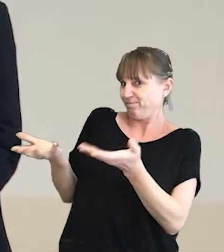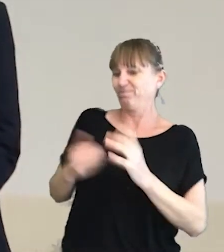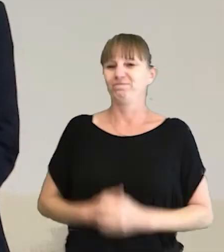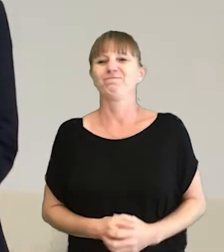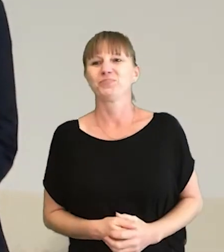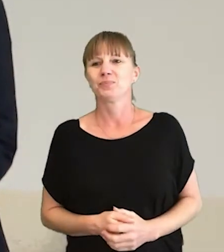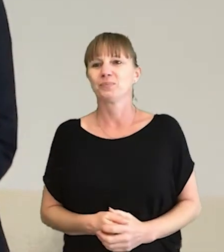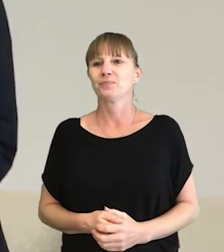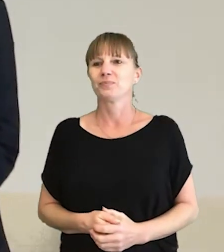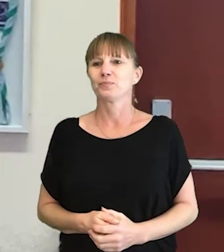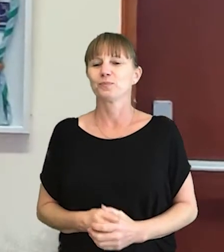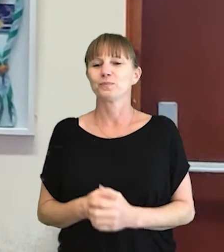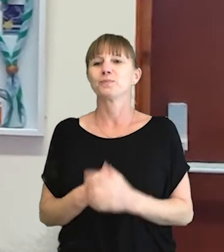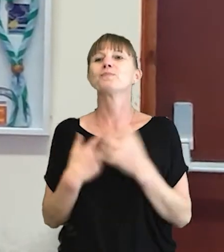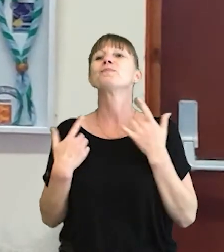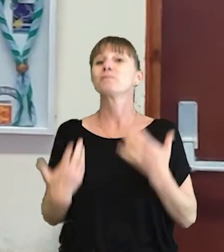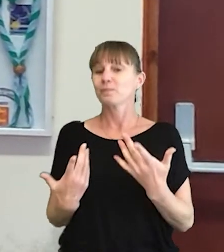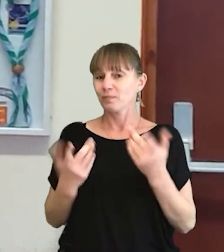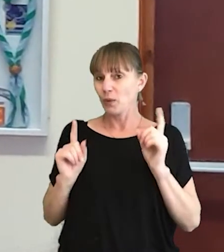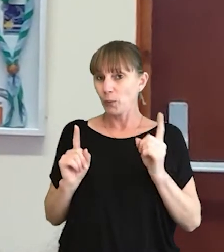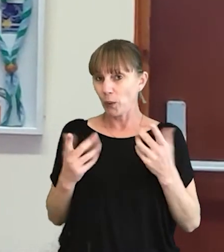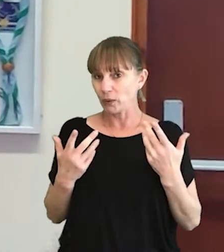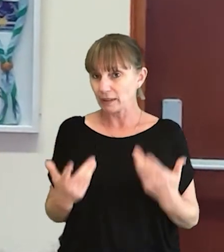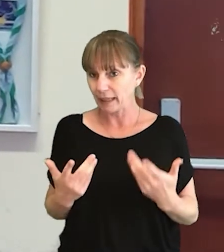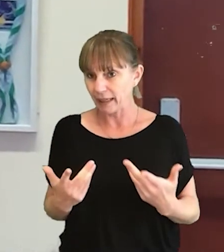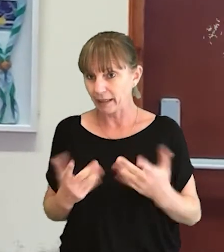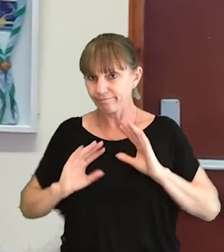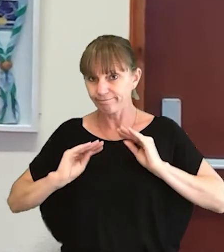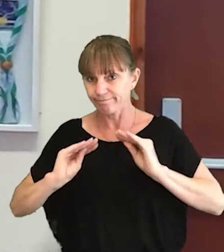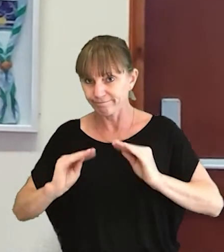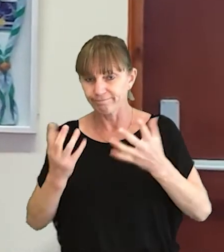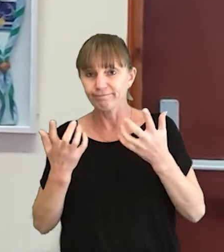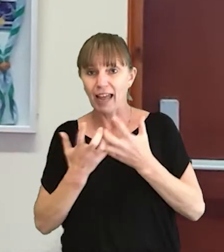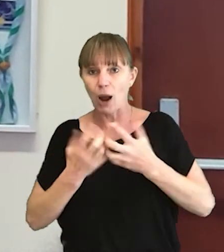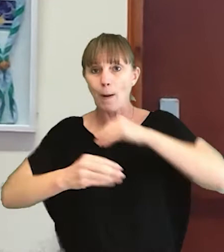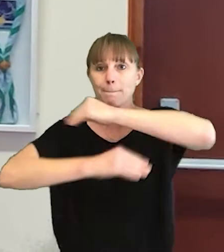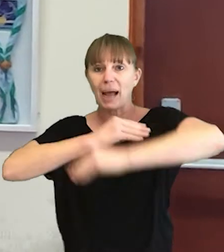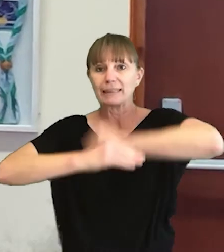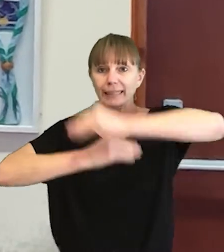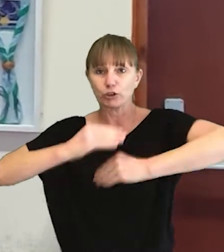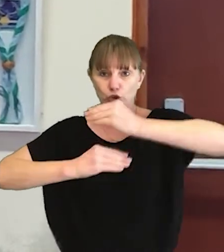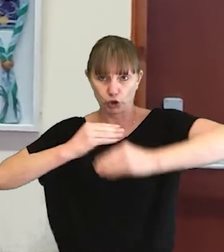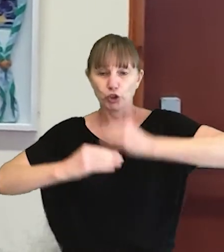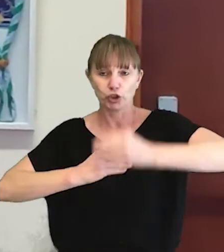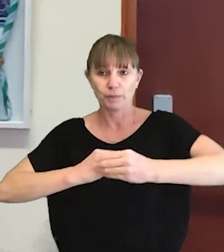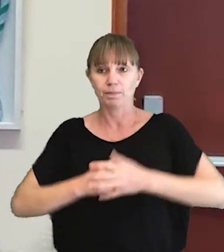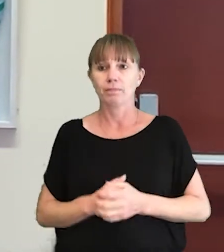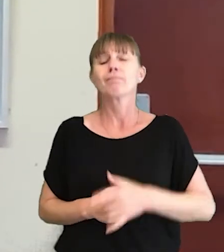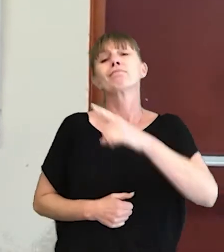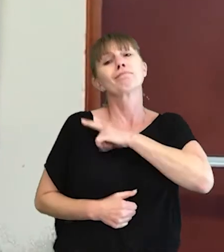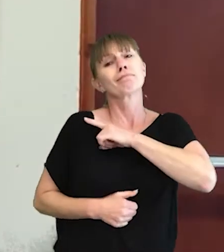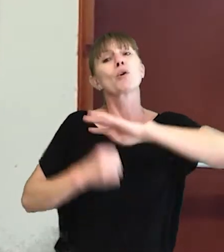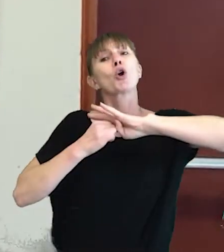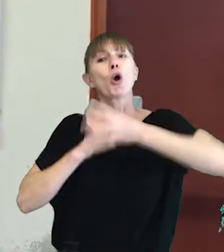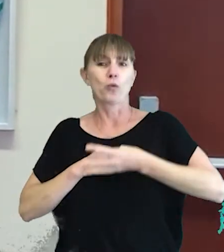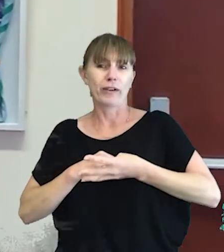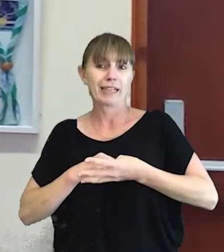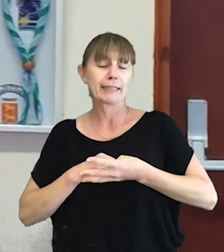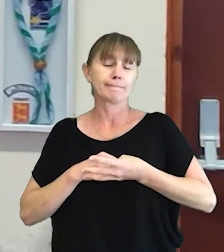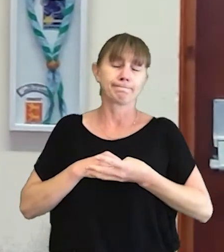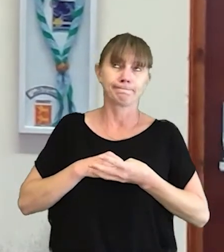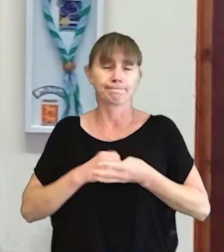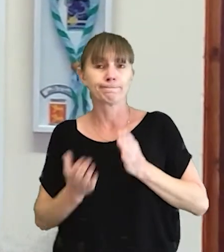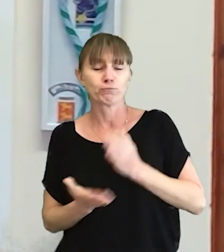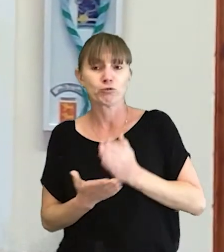Kath. Welcome, we are going to do an instruction video on how to put on a bandage. Because of